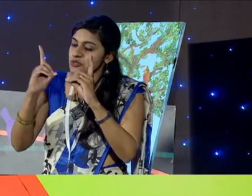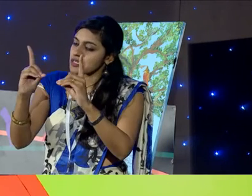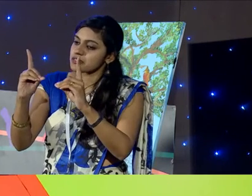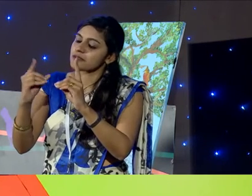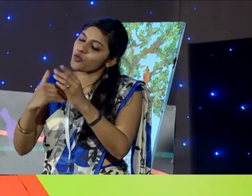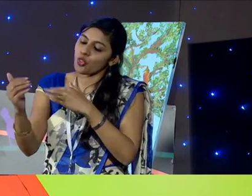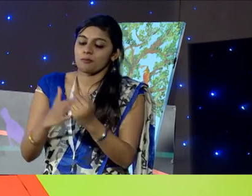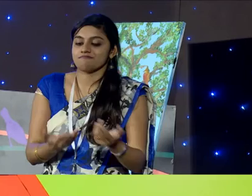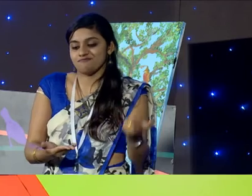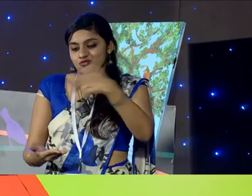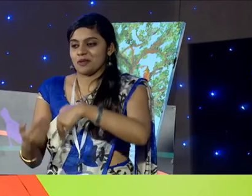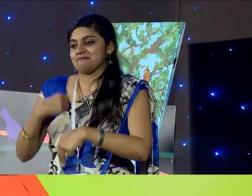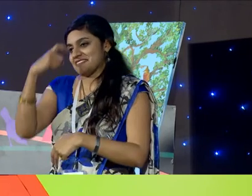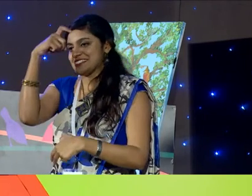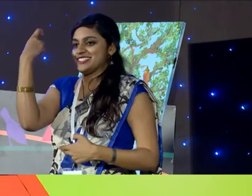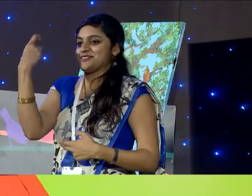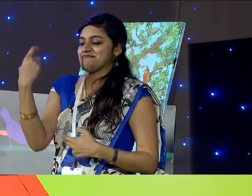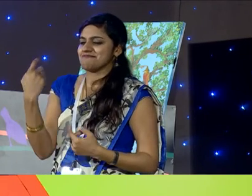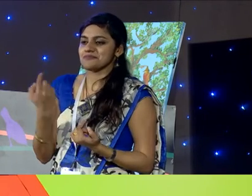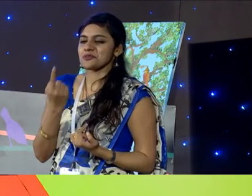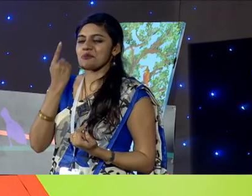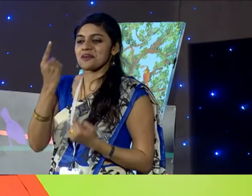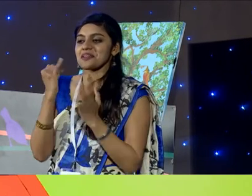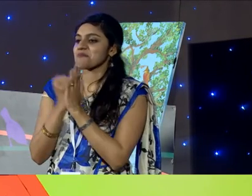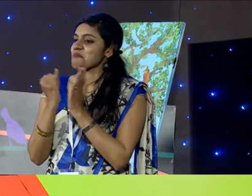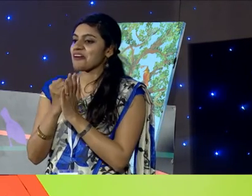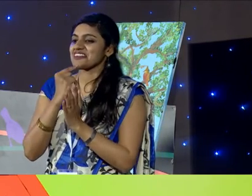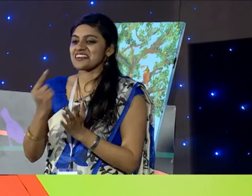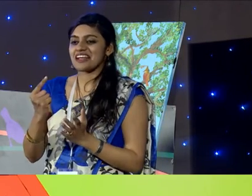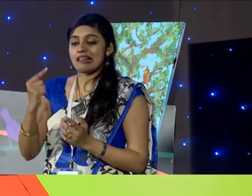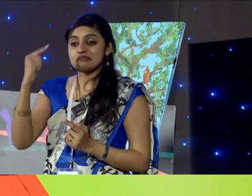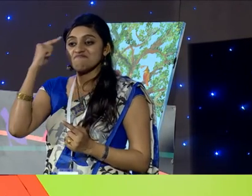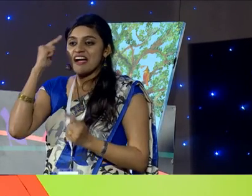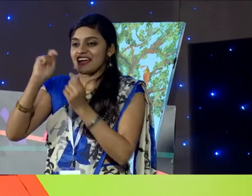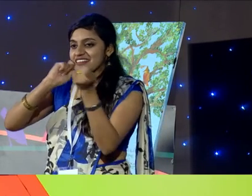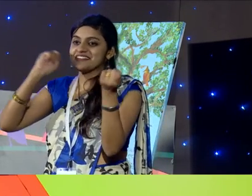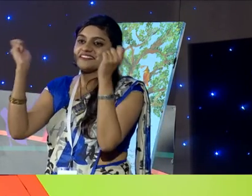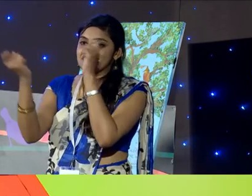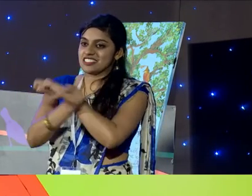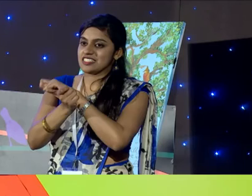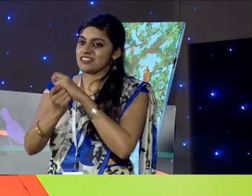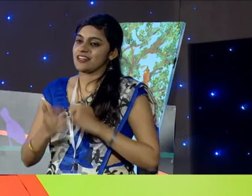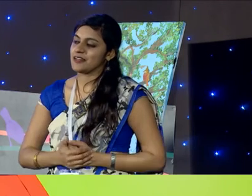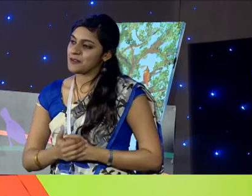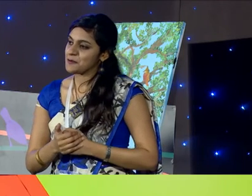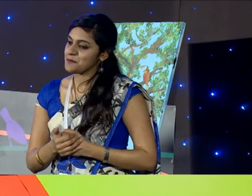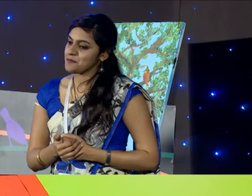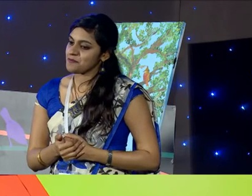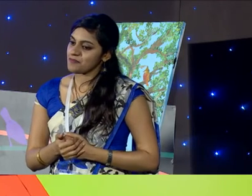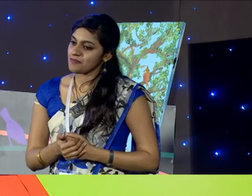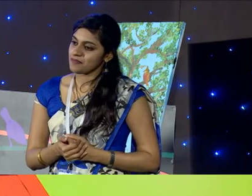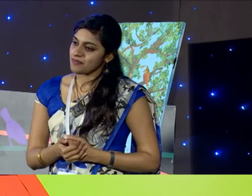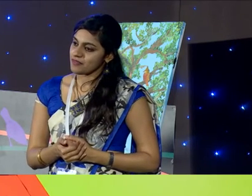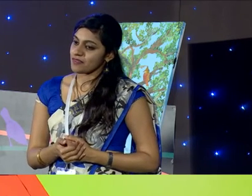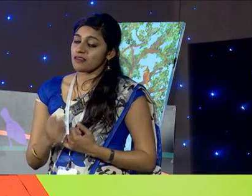All it required was a mindset change. It required us to realize that low literacy or illiteracy does not translate